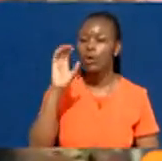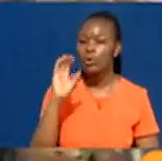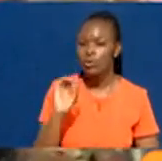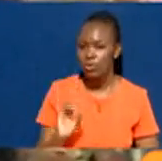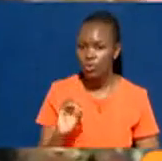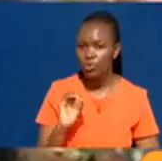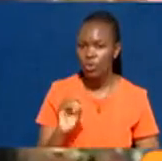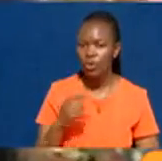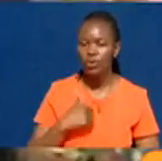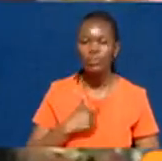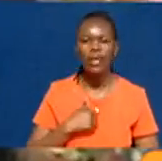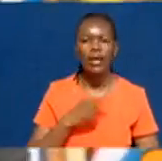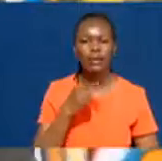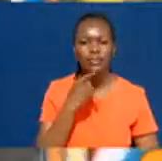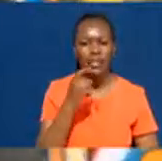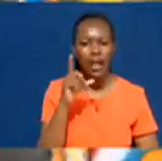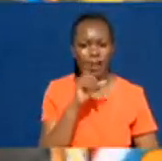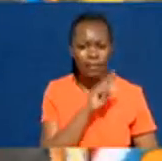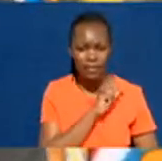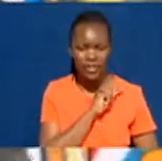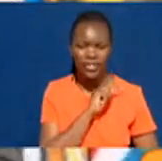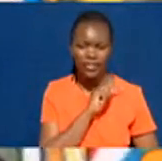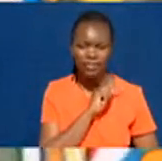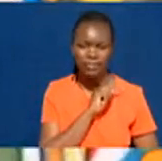and as I have said,